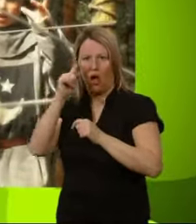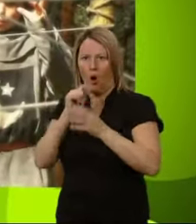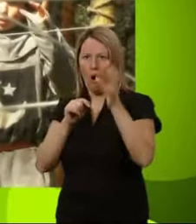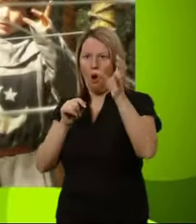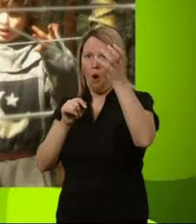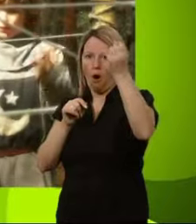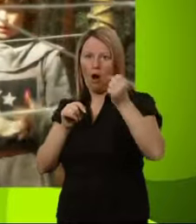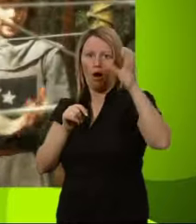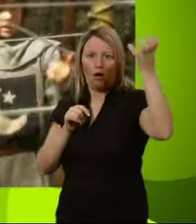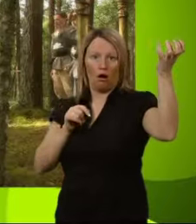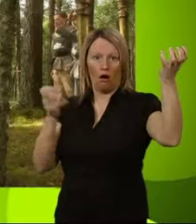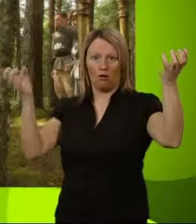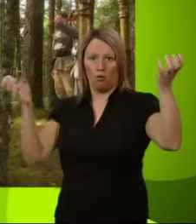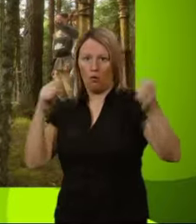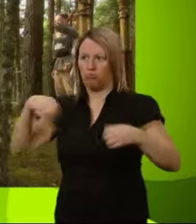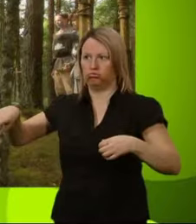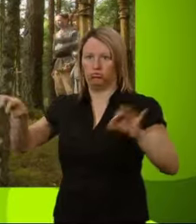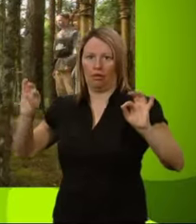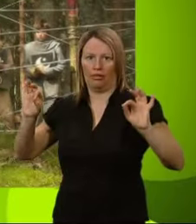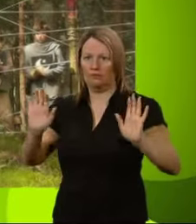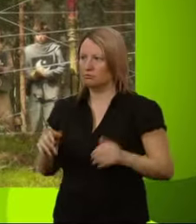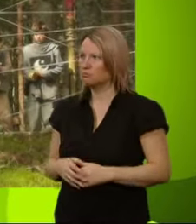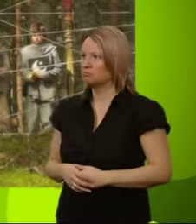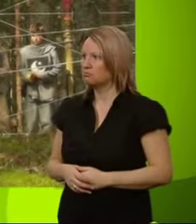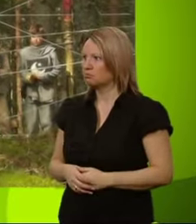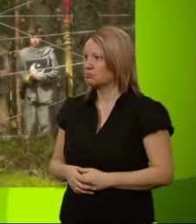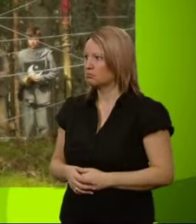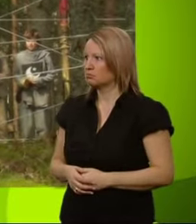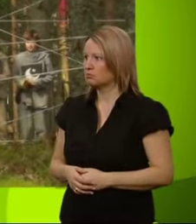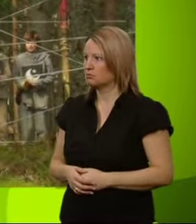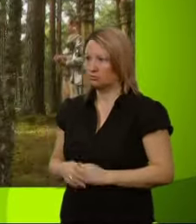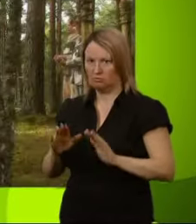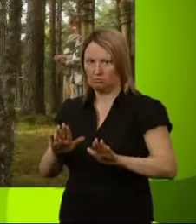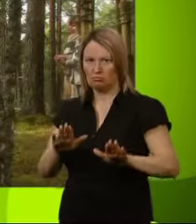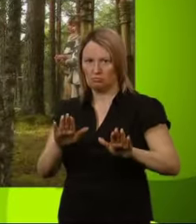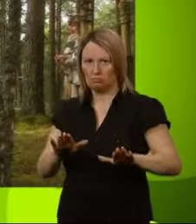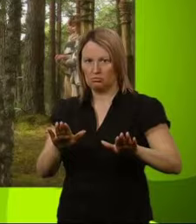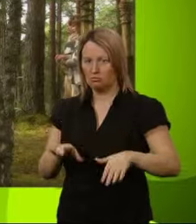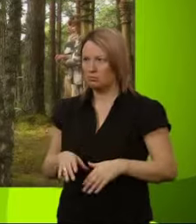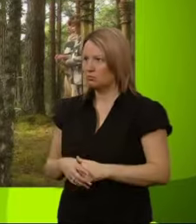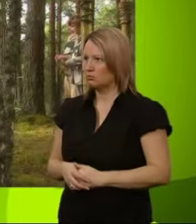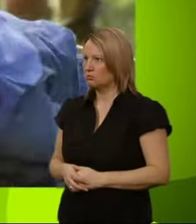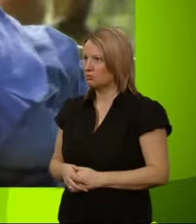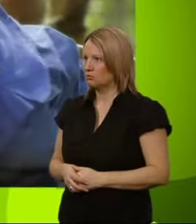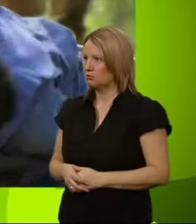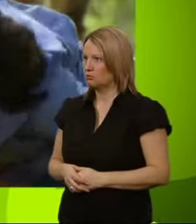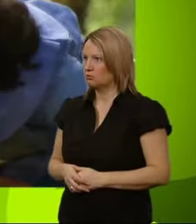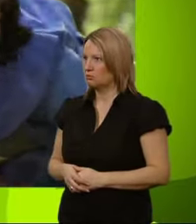skull, pull the ring off and it because it seems to be. Yeah, okay. Yeah, just take it steady.